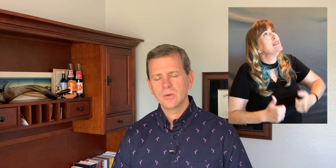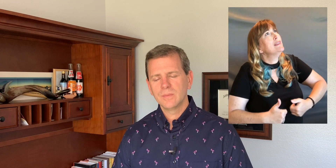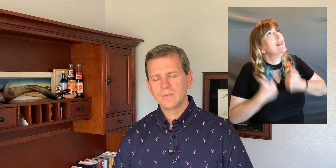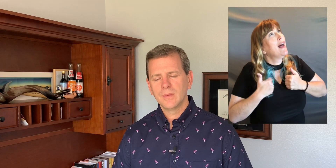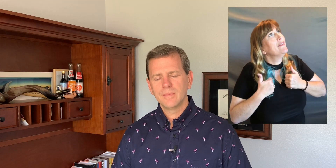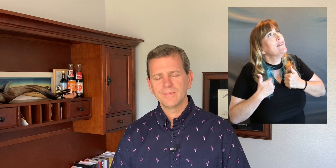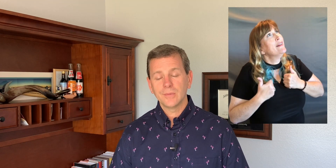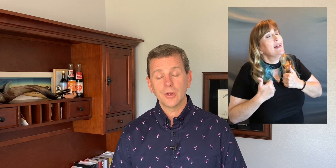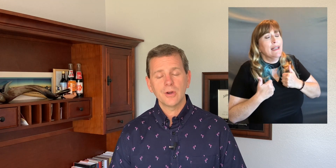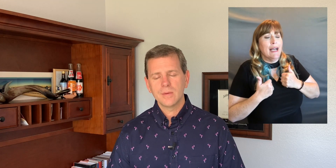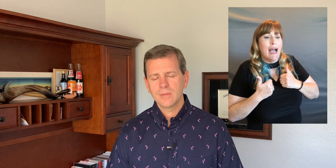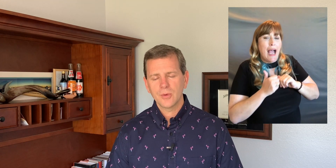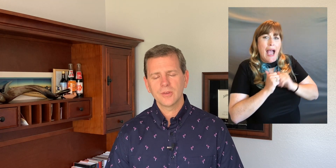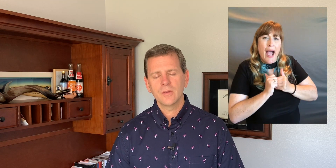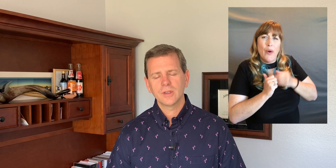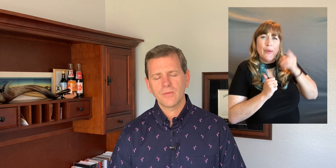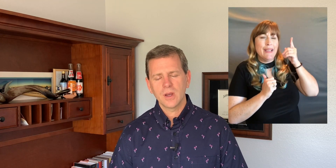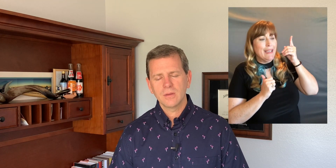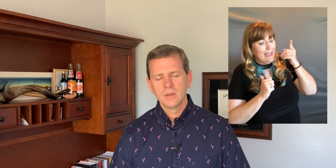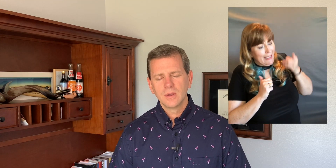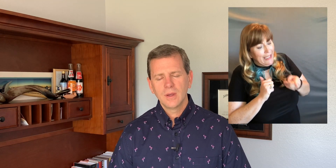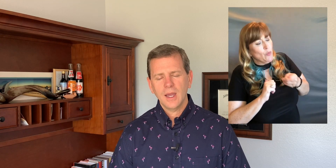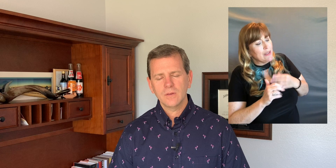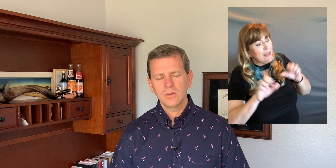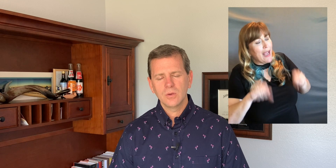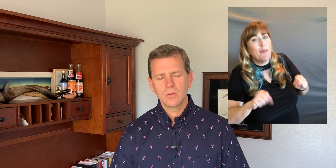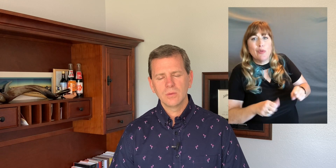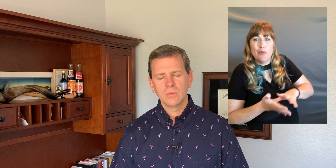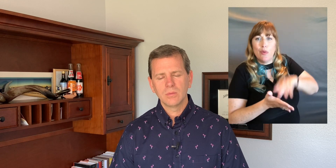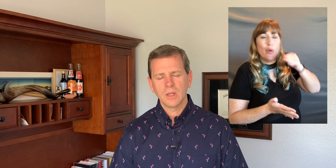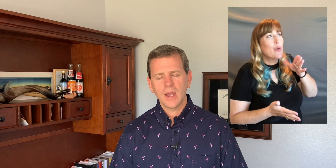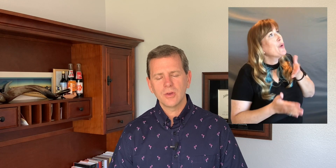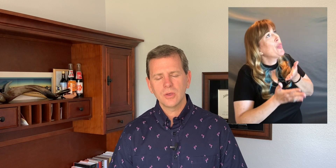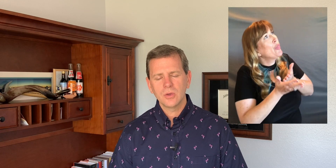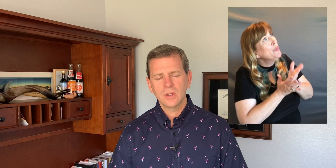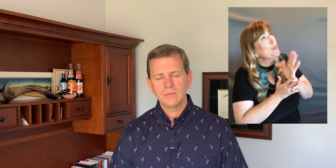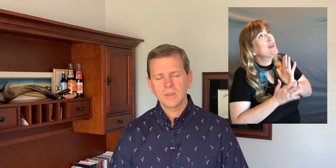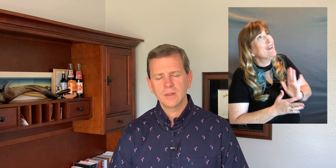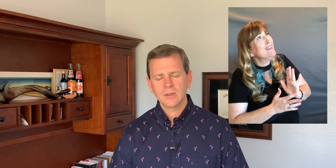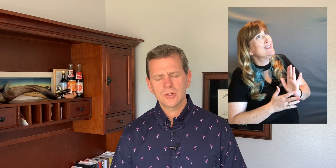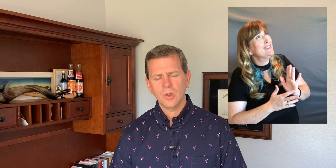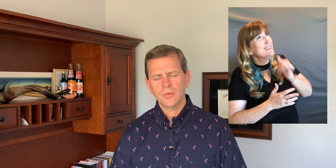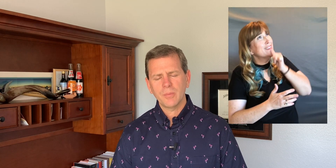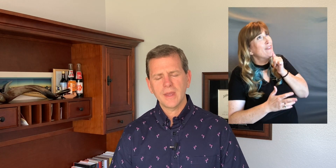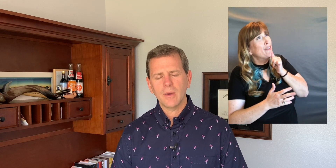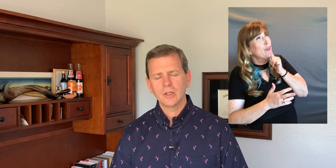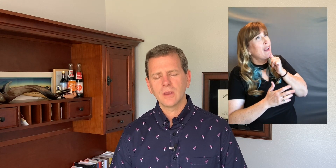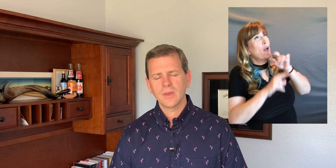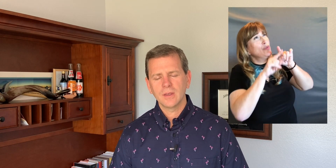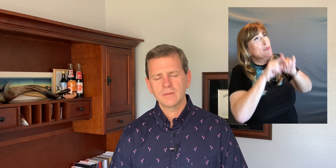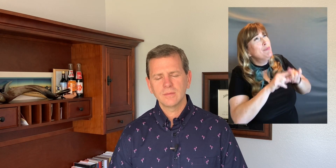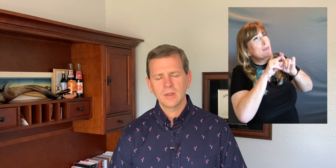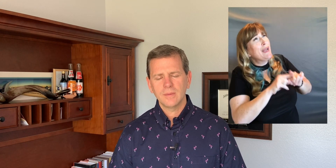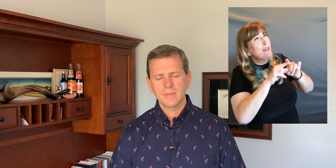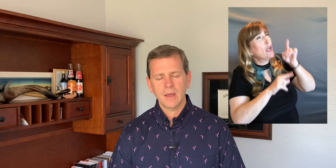to learn through his own suffering how to rely on you and to control simply how he looked at